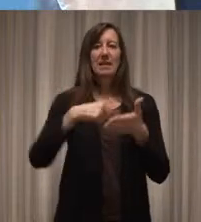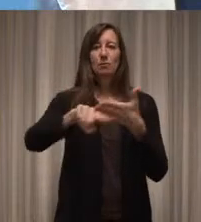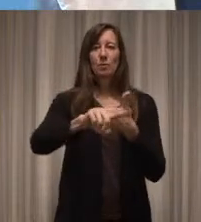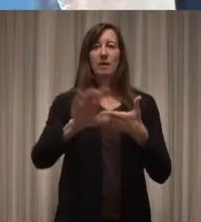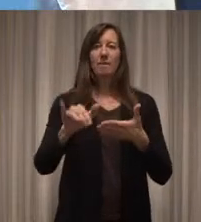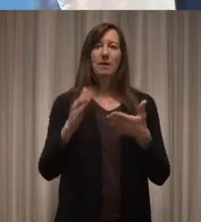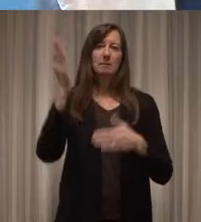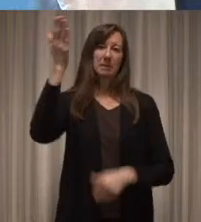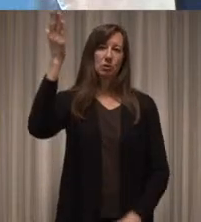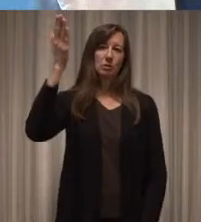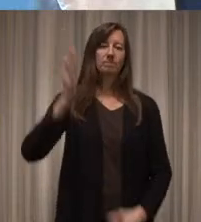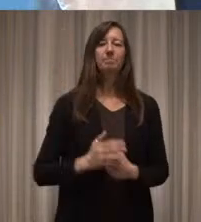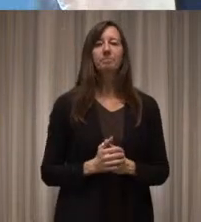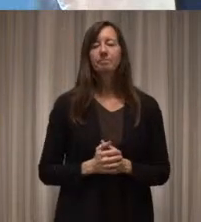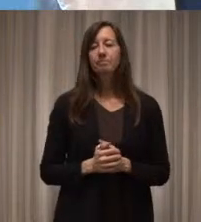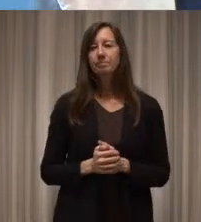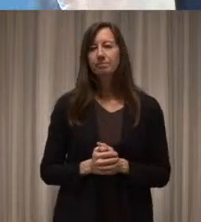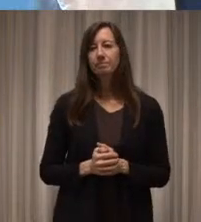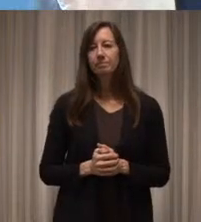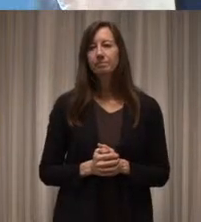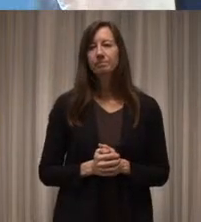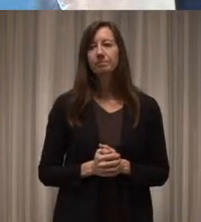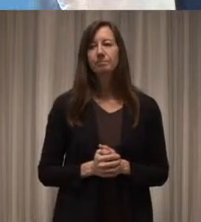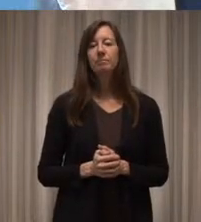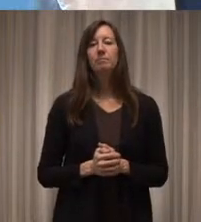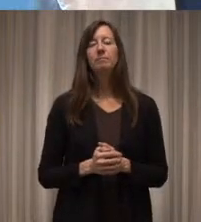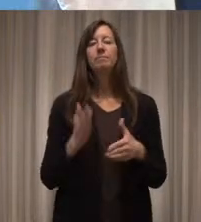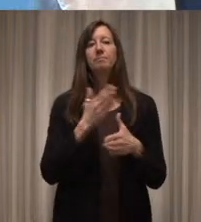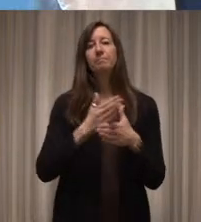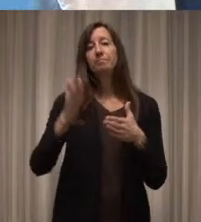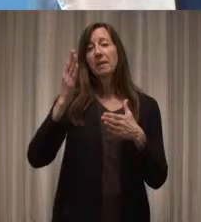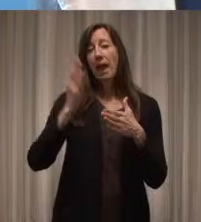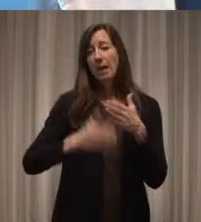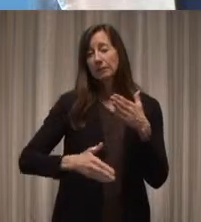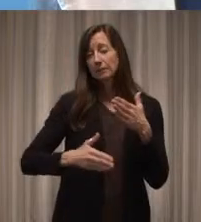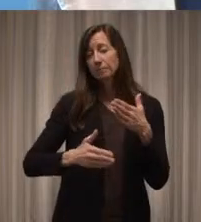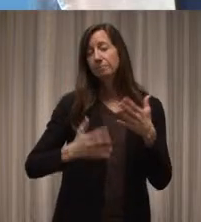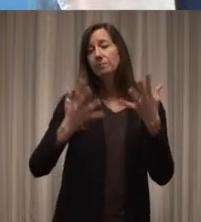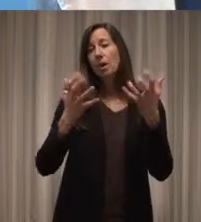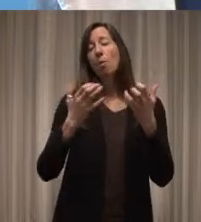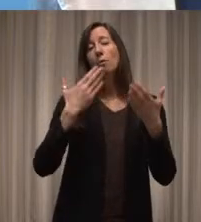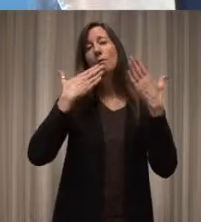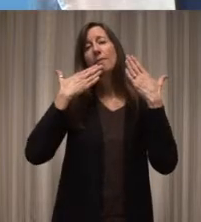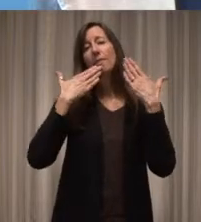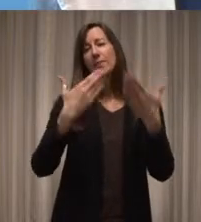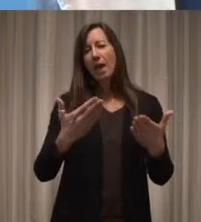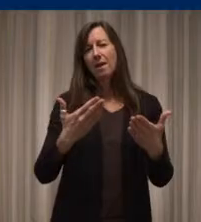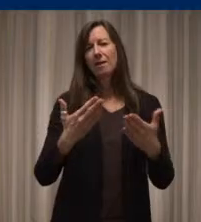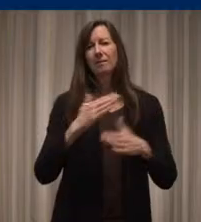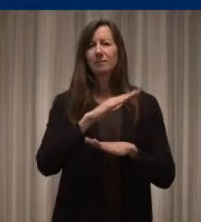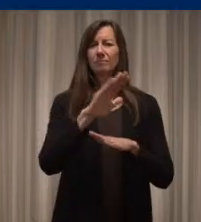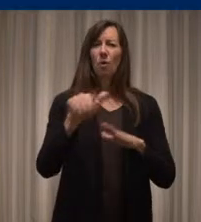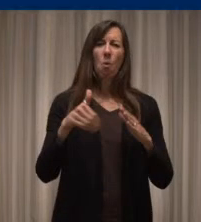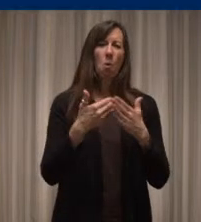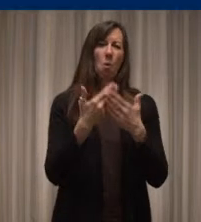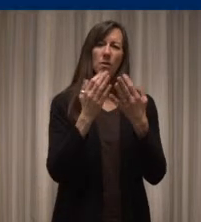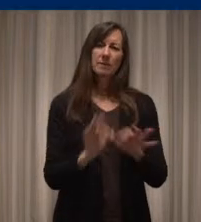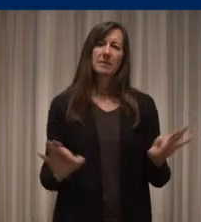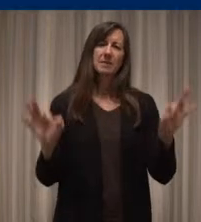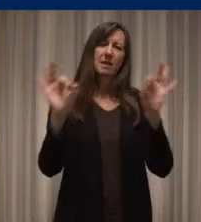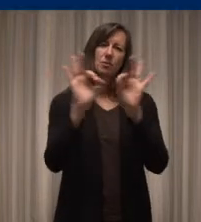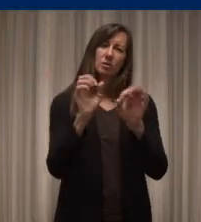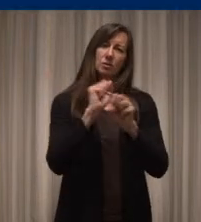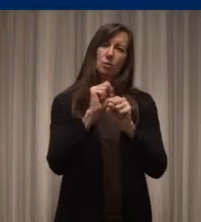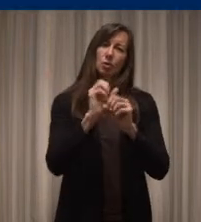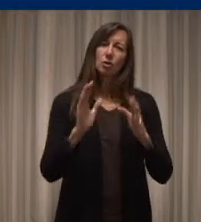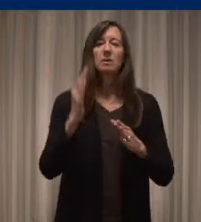Finally, wrapping up, thank you to all of our essential workers. I know there are many efforts underway this weekend with Valentine's